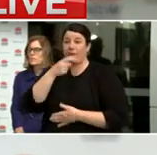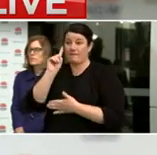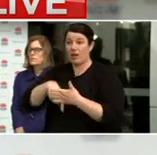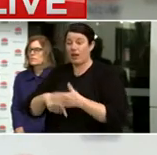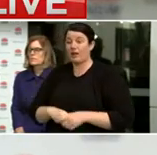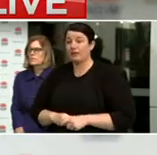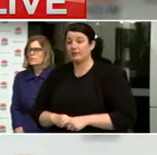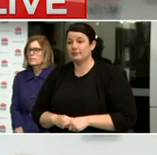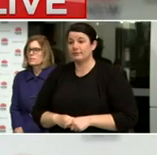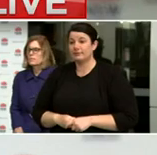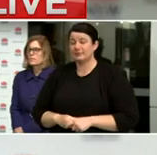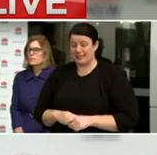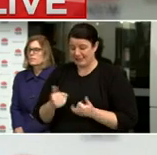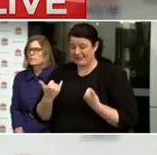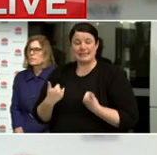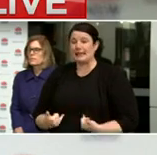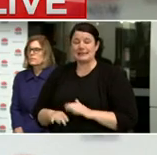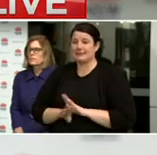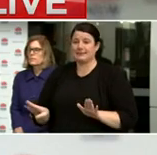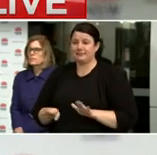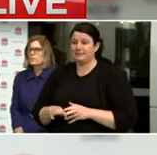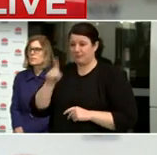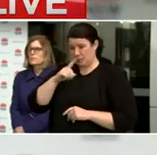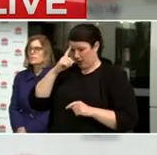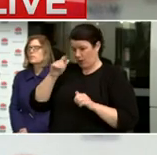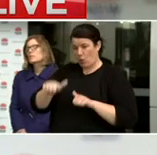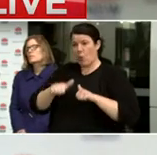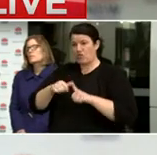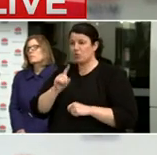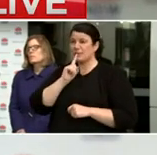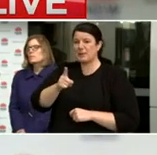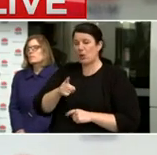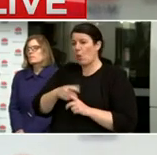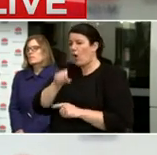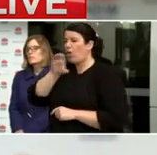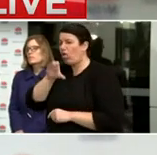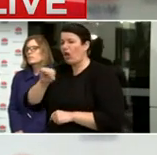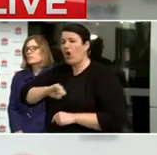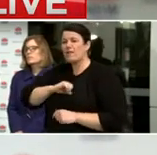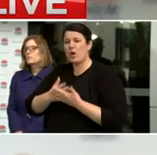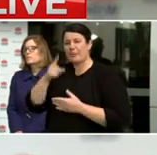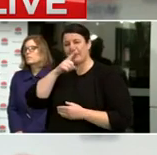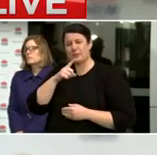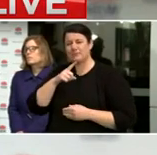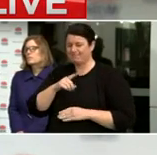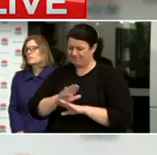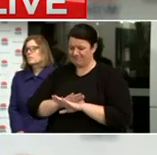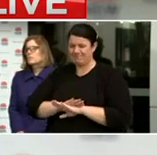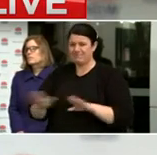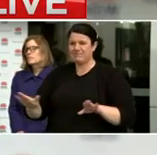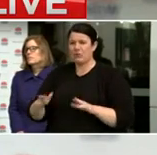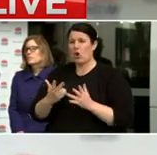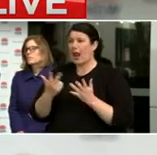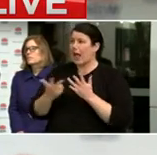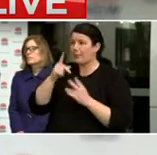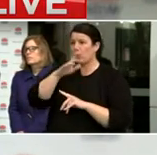It is absolutely disgusting that anybody could think it's okay to cough or spit on a health worker or any of the other